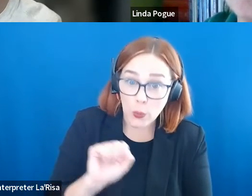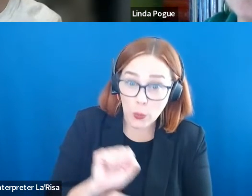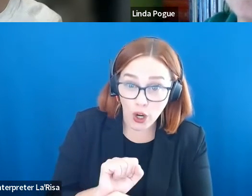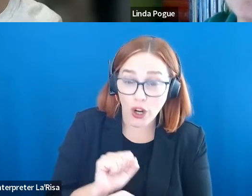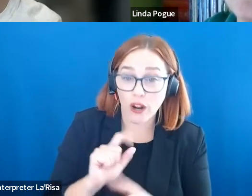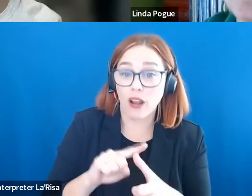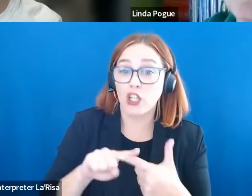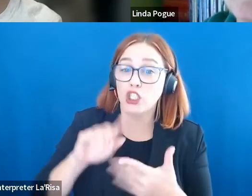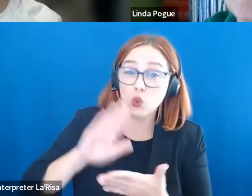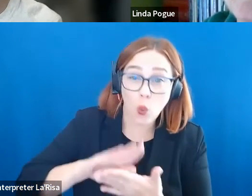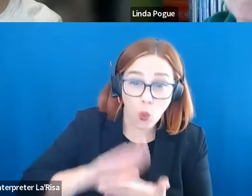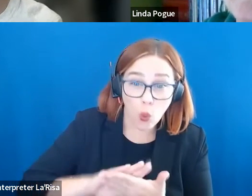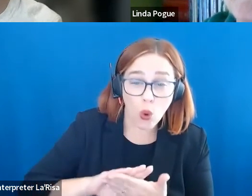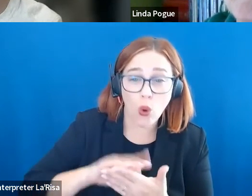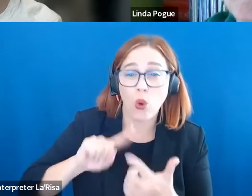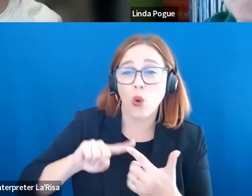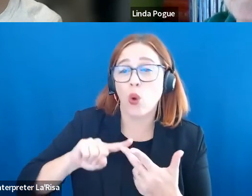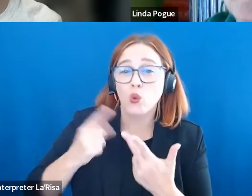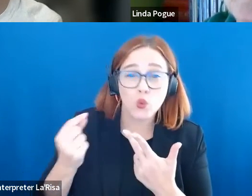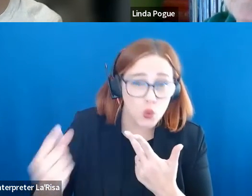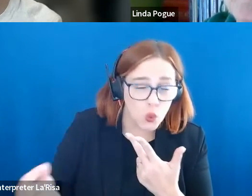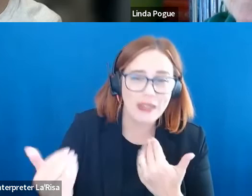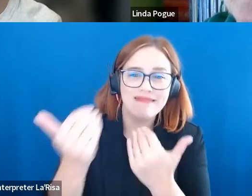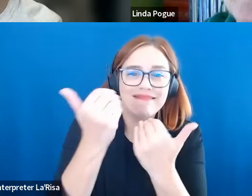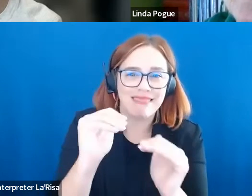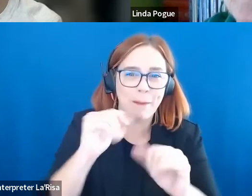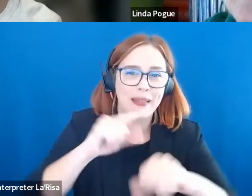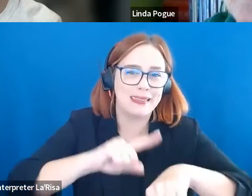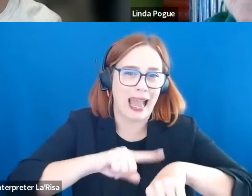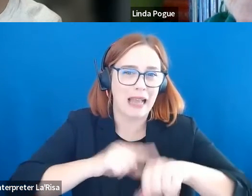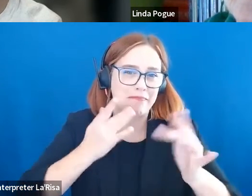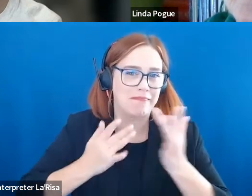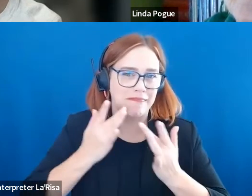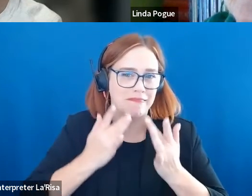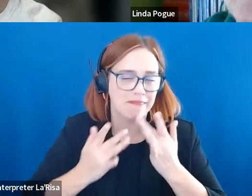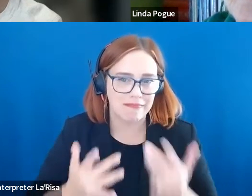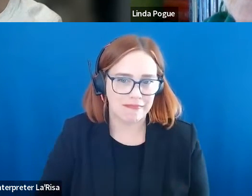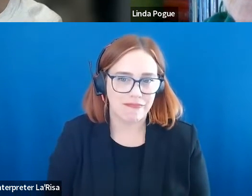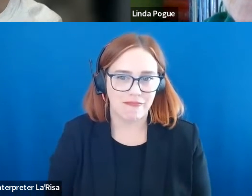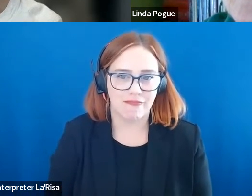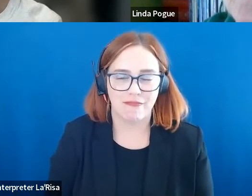so limited time and being able to volunteer. So